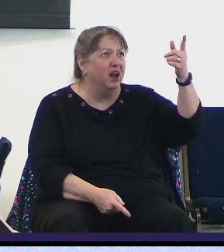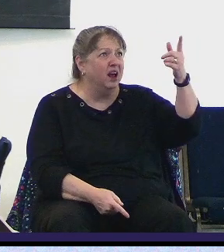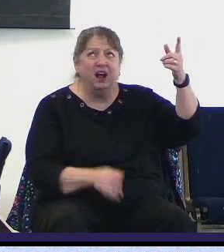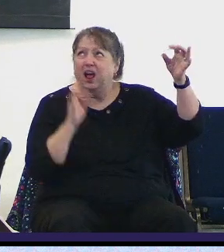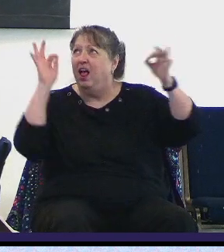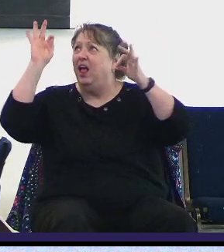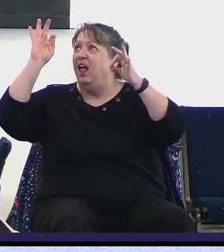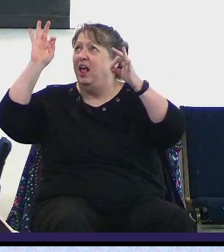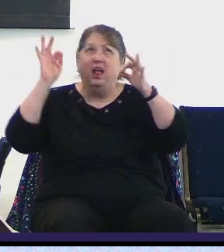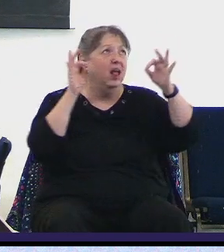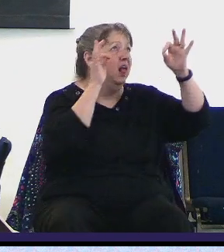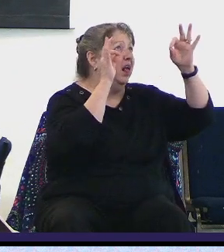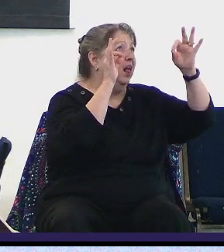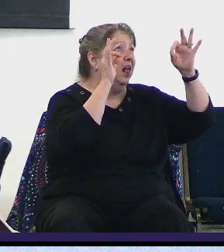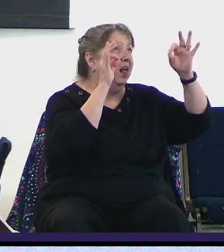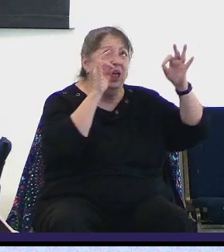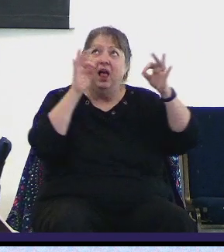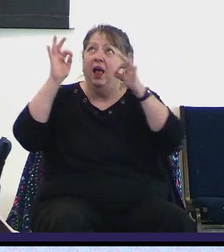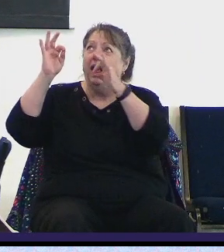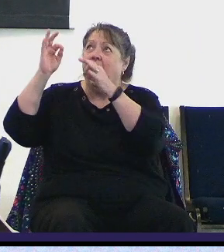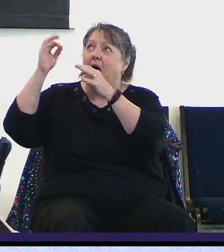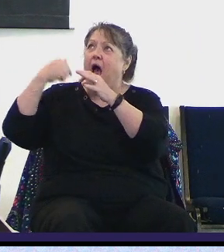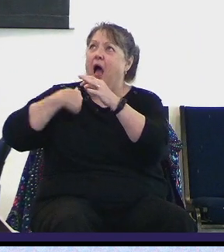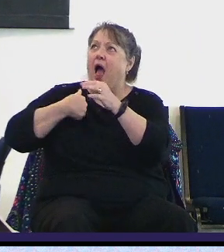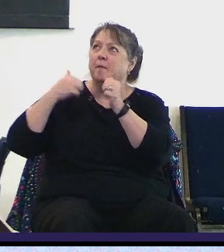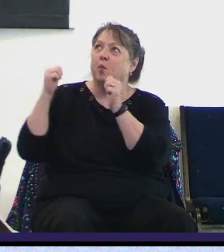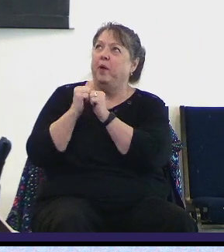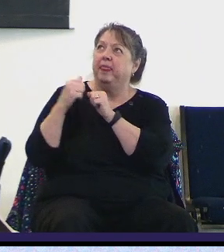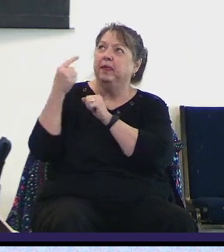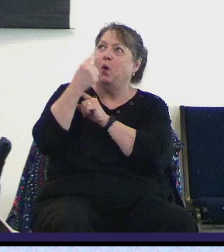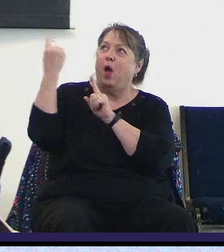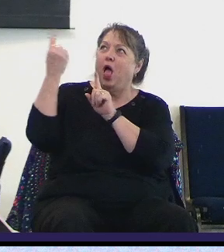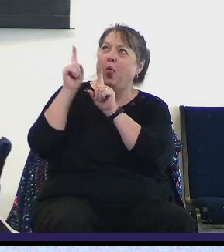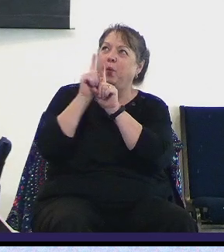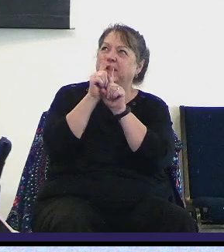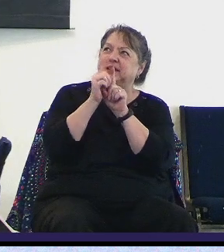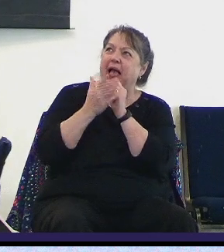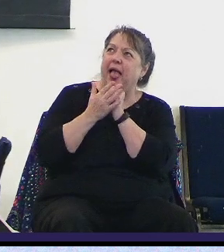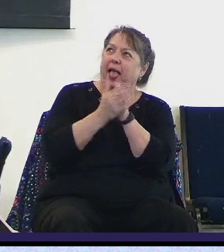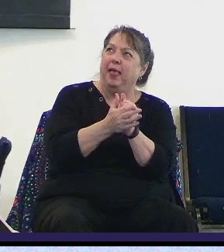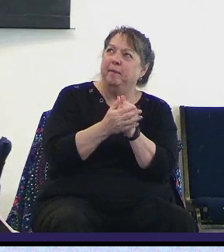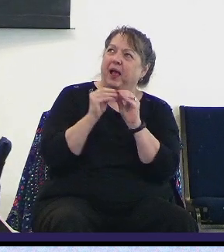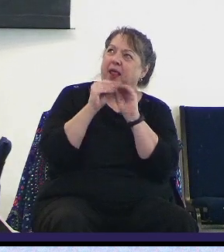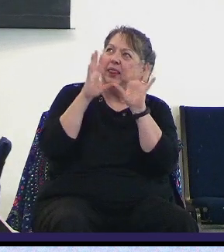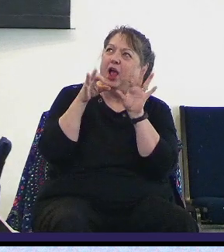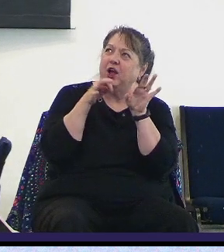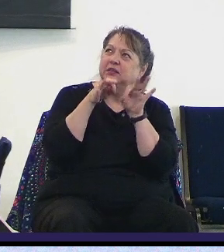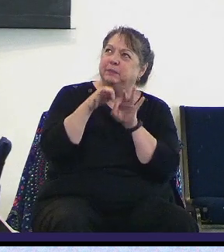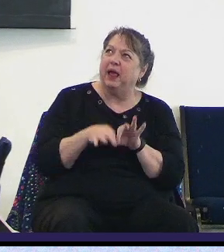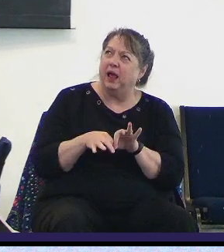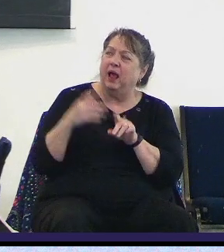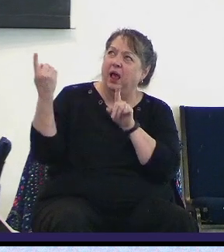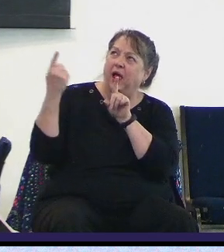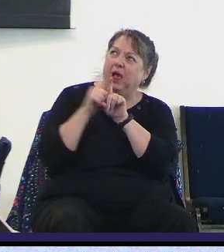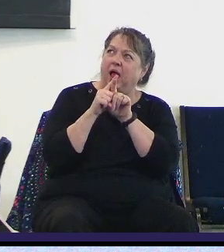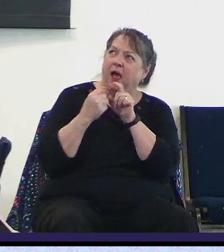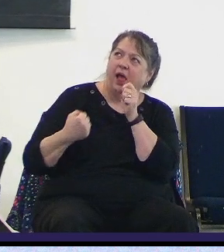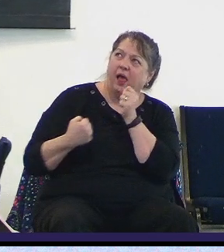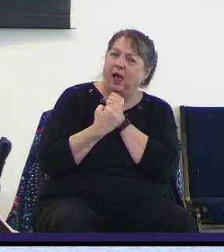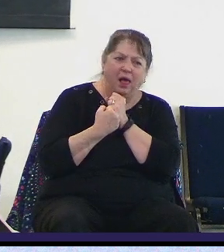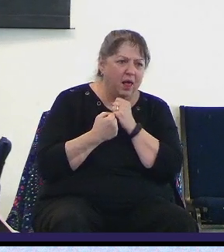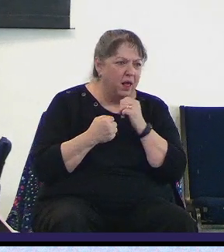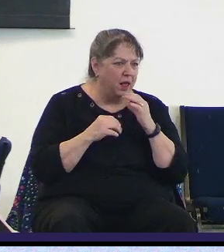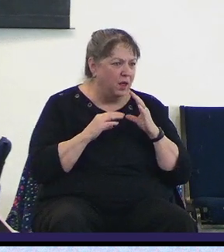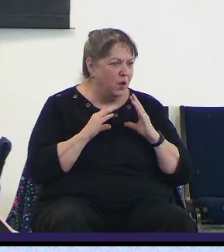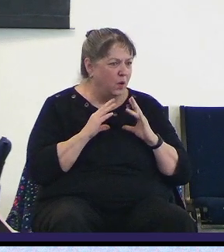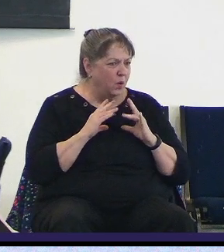you're going to hear is, I am with you always. I will give you the words. See, when we trust Jesus to be our evangelist